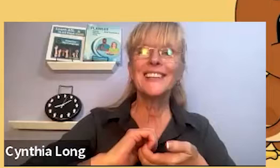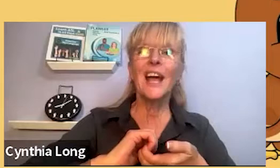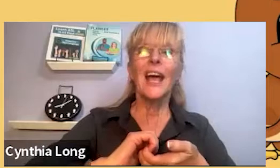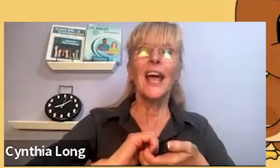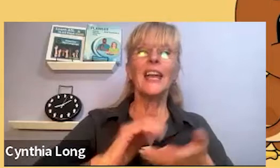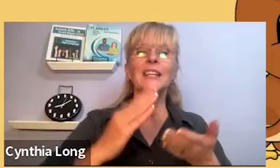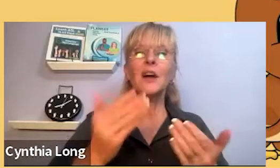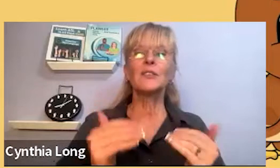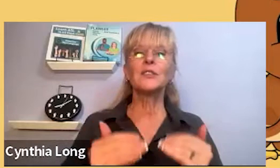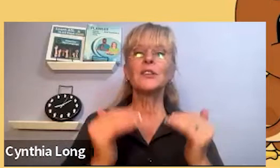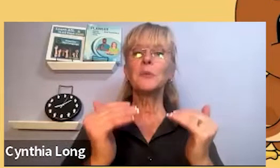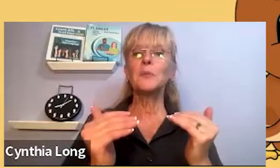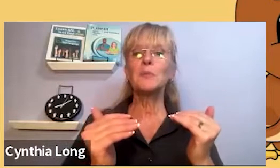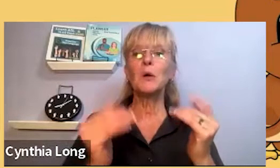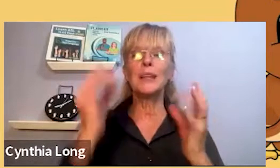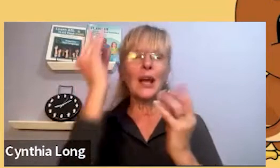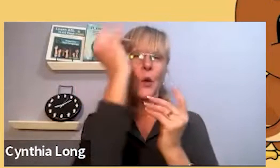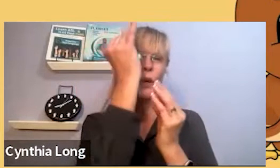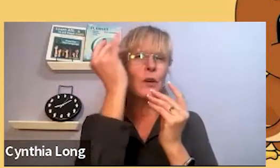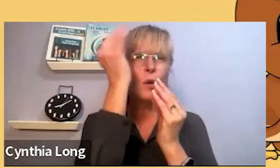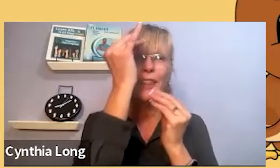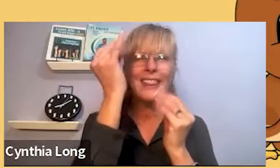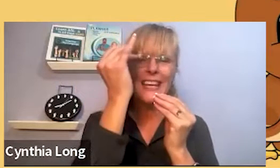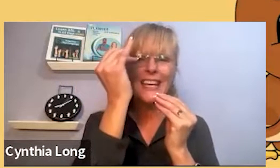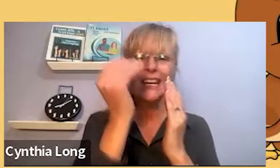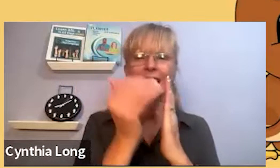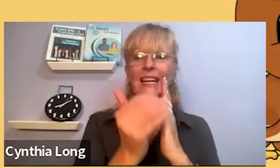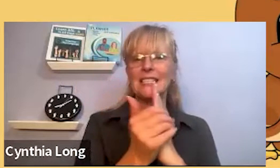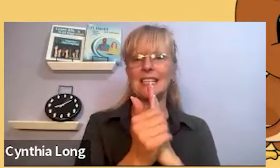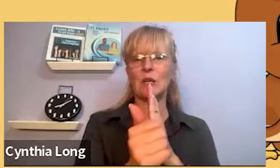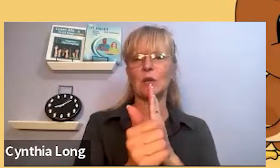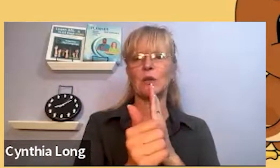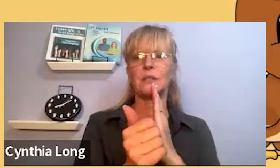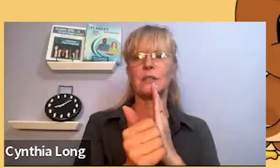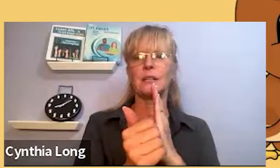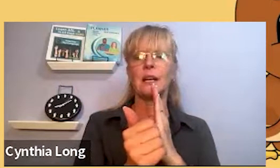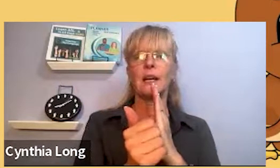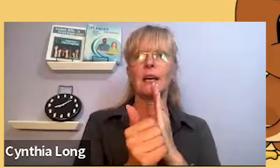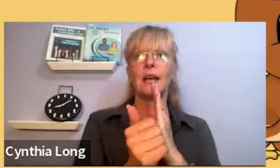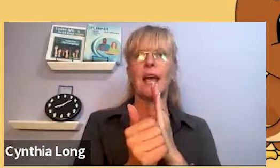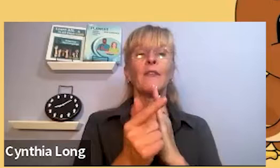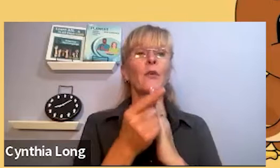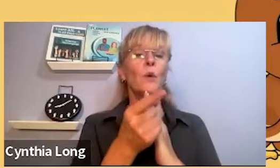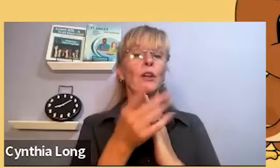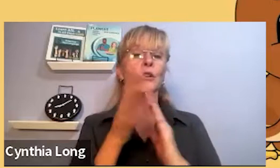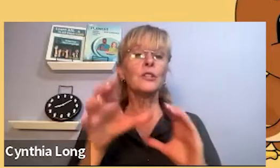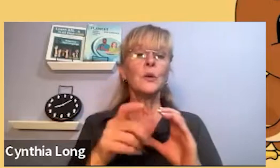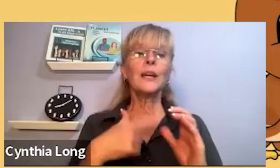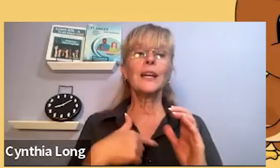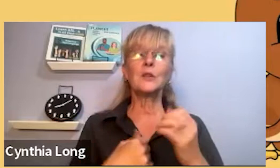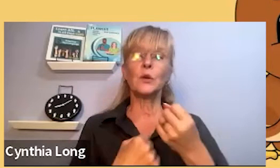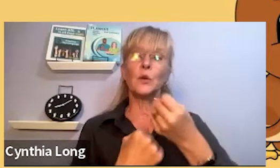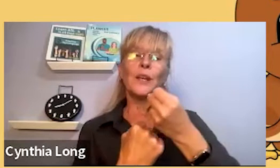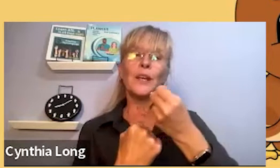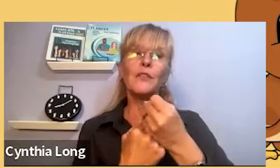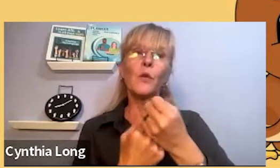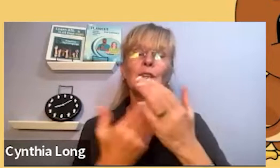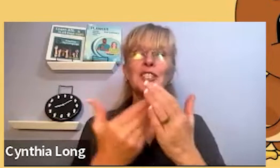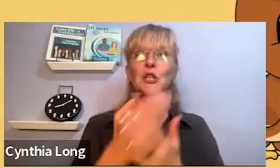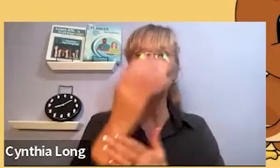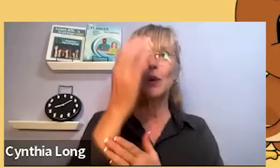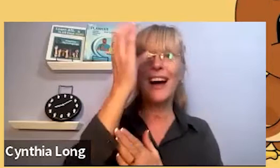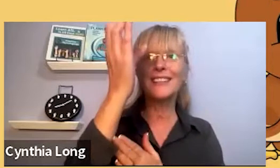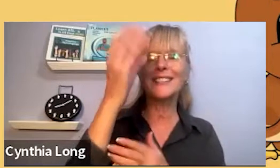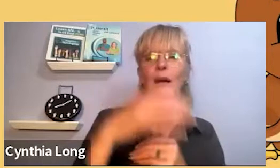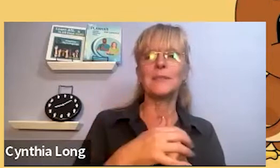cooperation, and it's also going to promote a critical thinking skills. And for what you're doing, it's going to